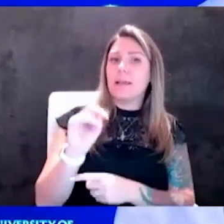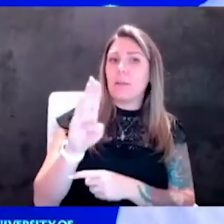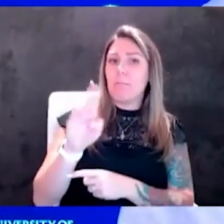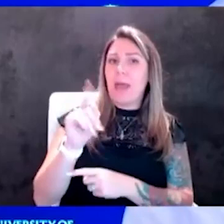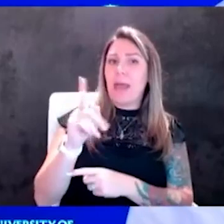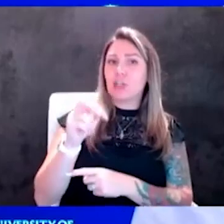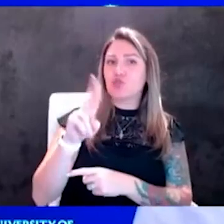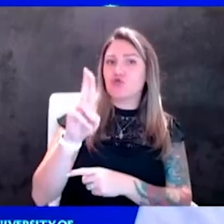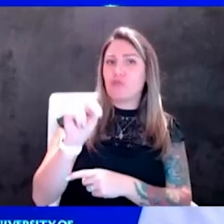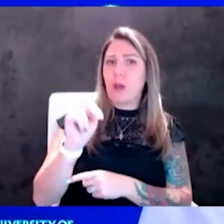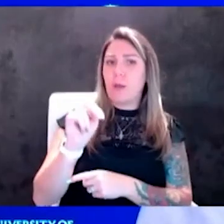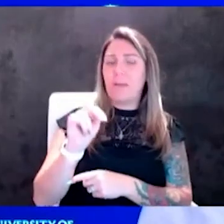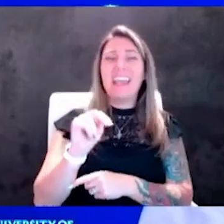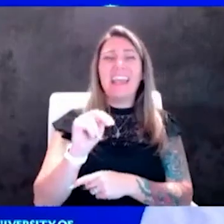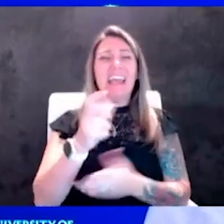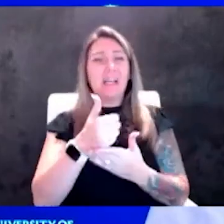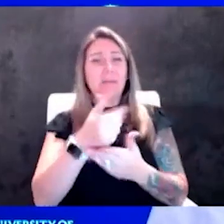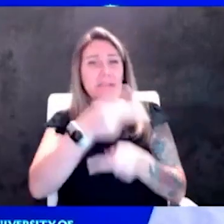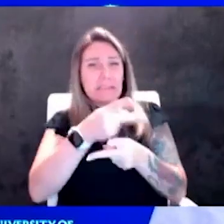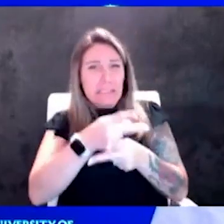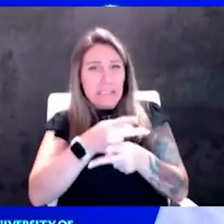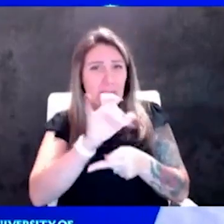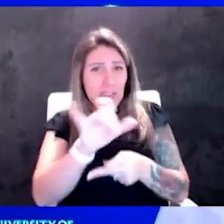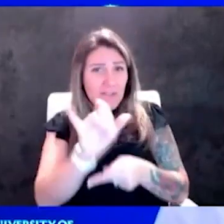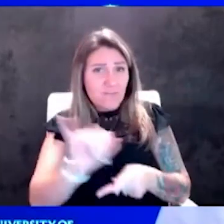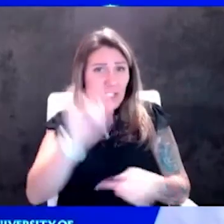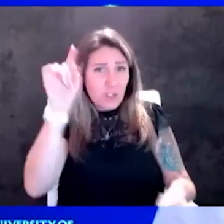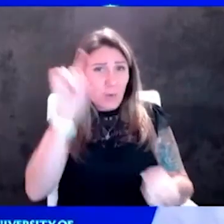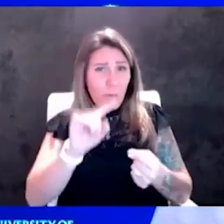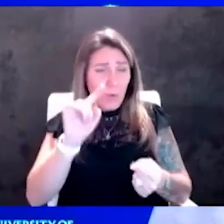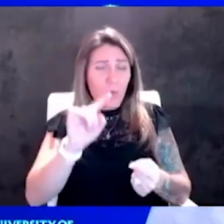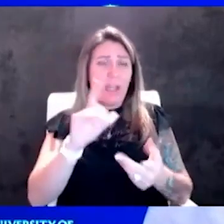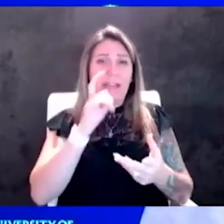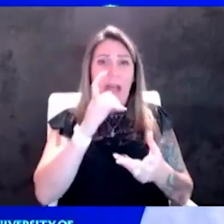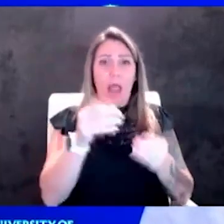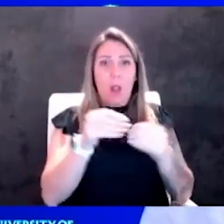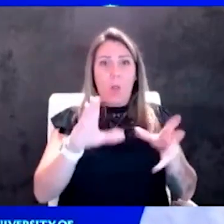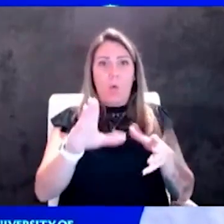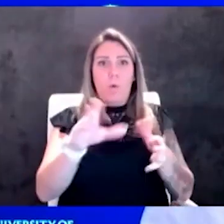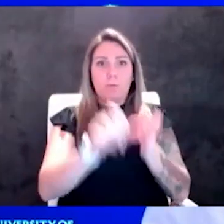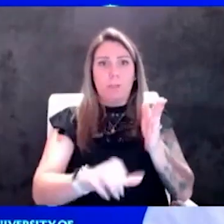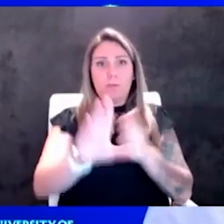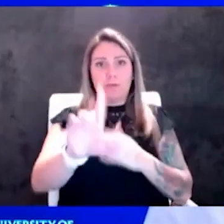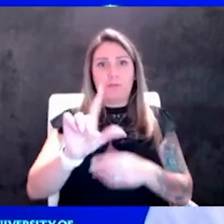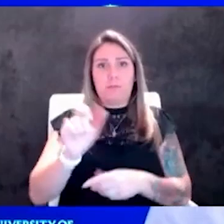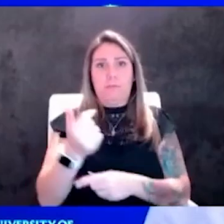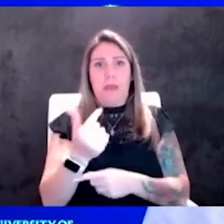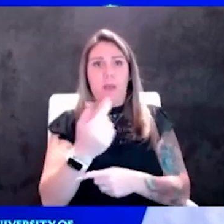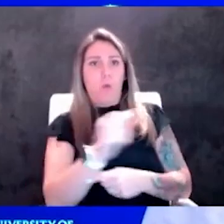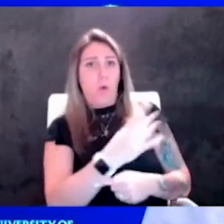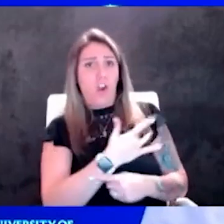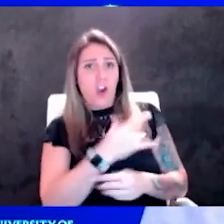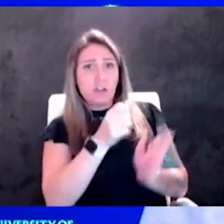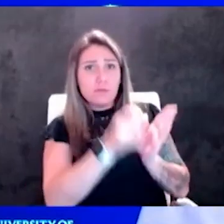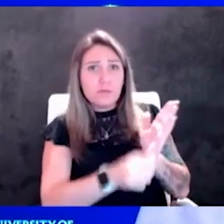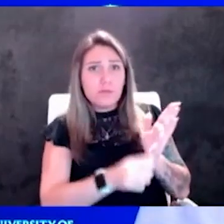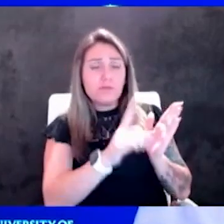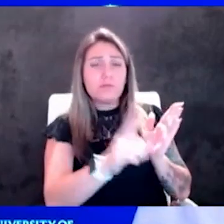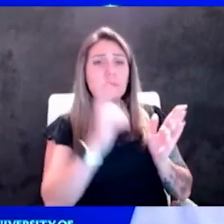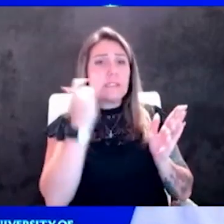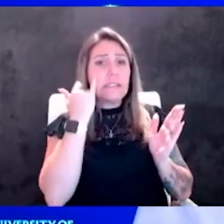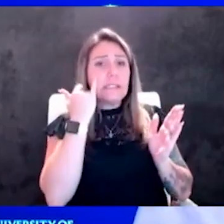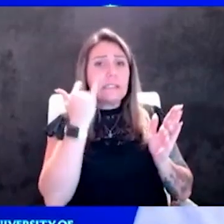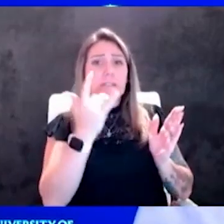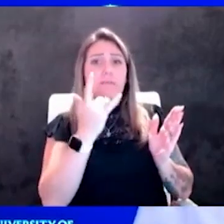that infection suppressed so that somebody doesn't lose their leg or have to undergo another heart surgery if they have a mechanical heart valve that's been